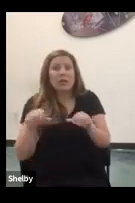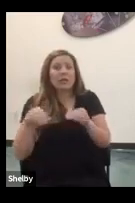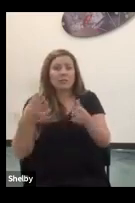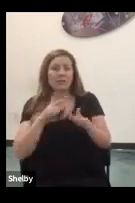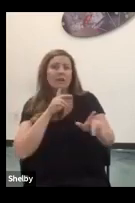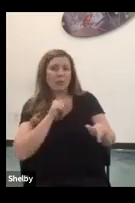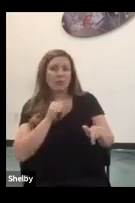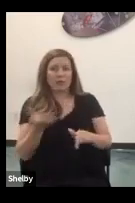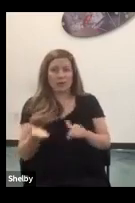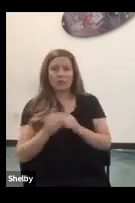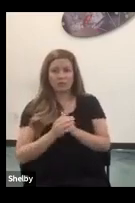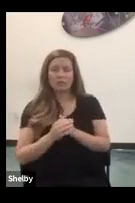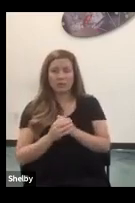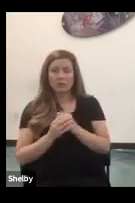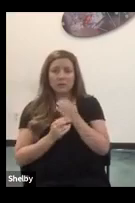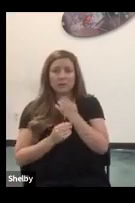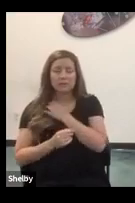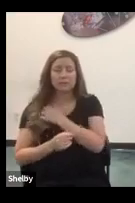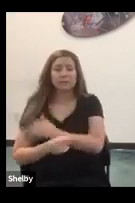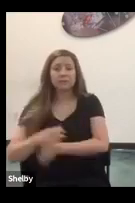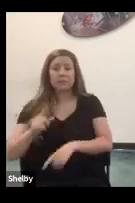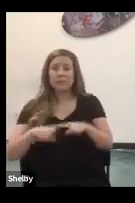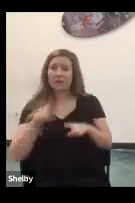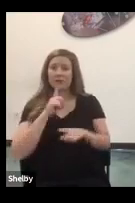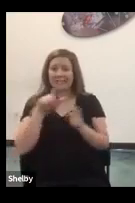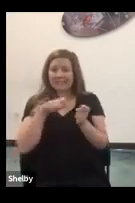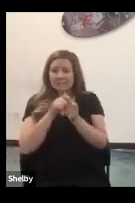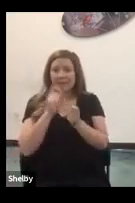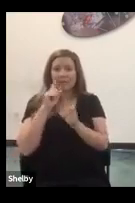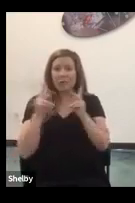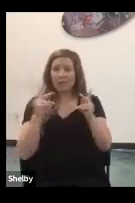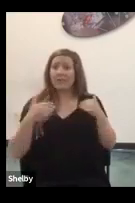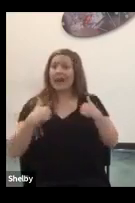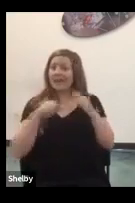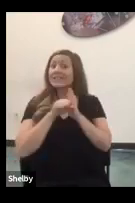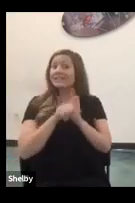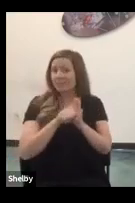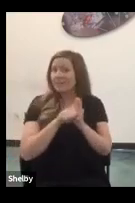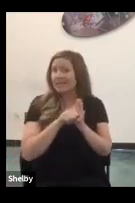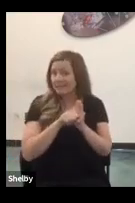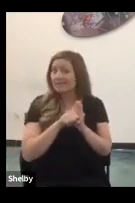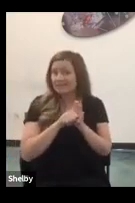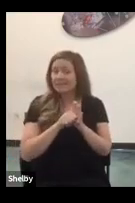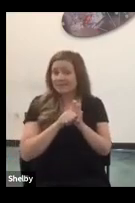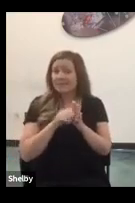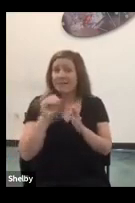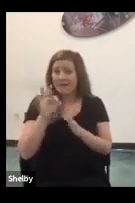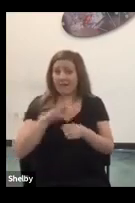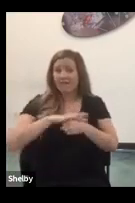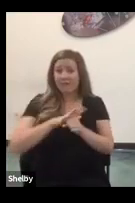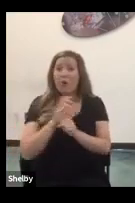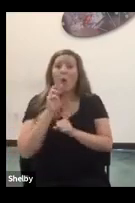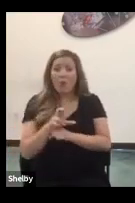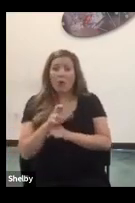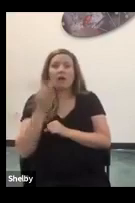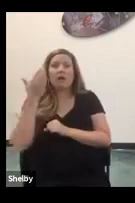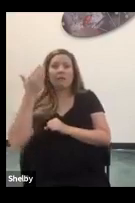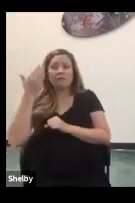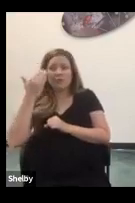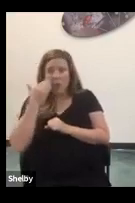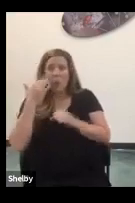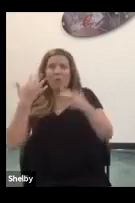order in place. But it is specifically for people who have symptoms of COVID-19 or have a known exposure. So